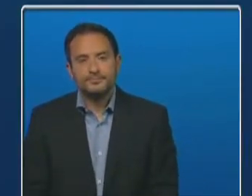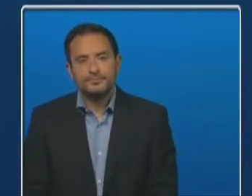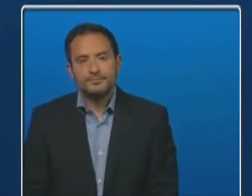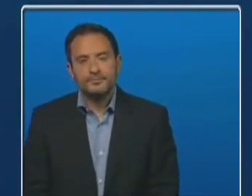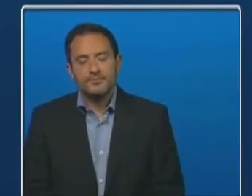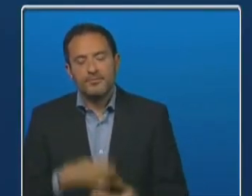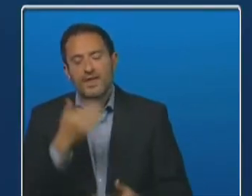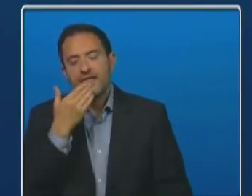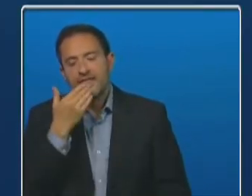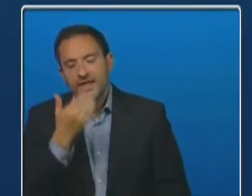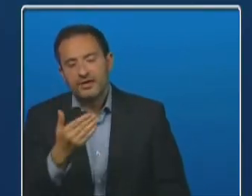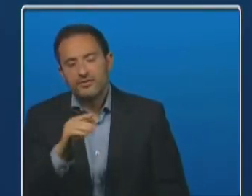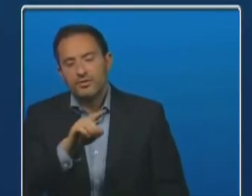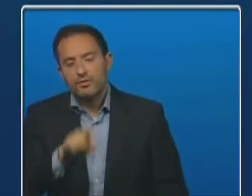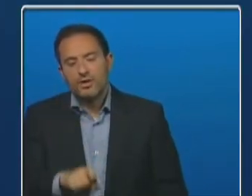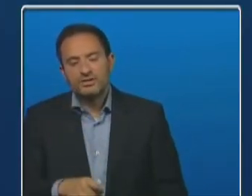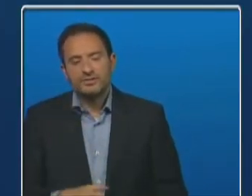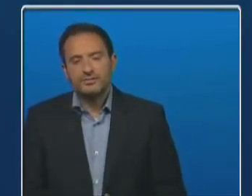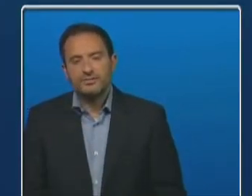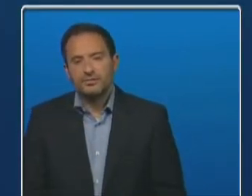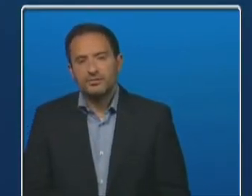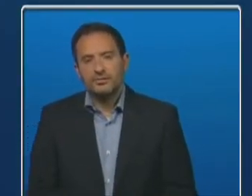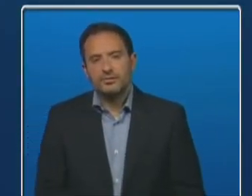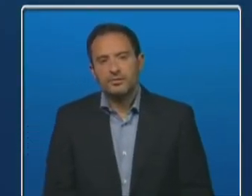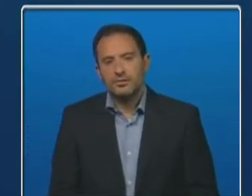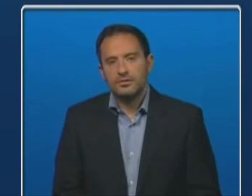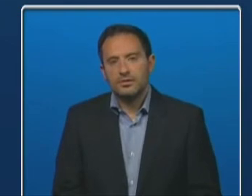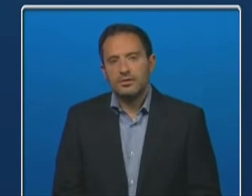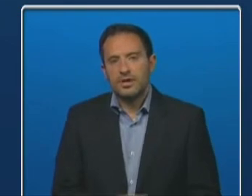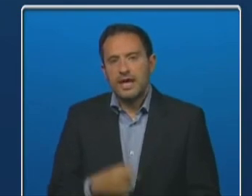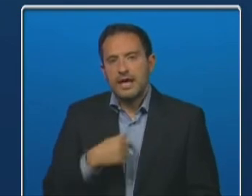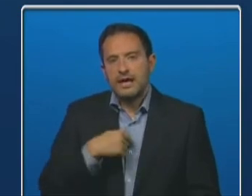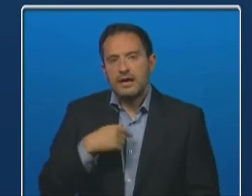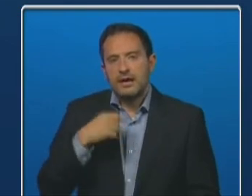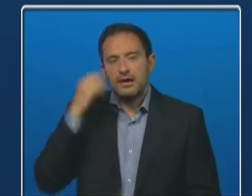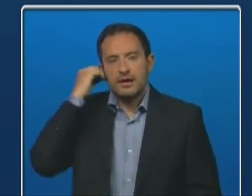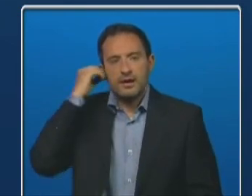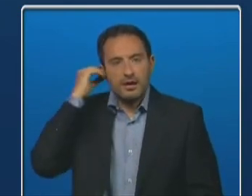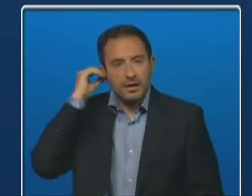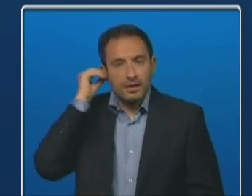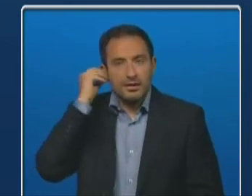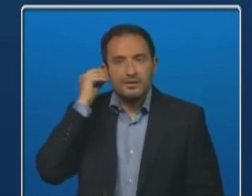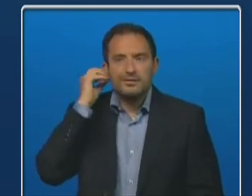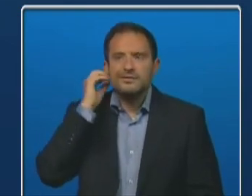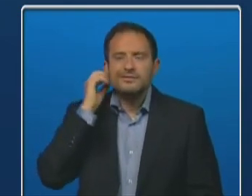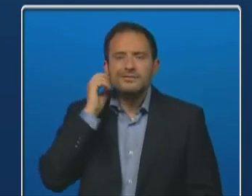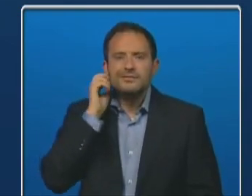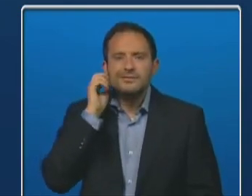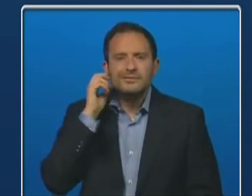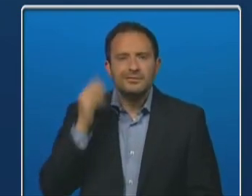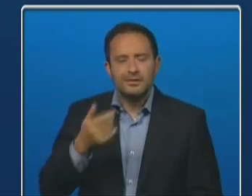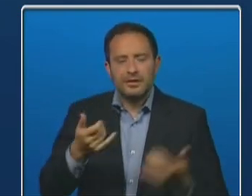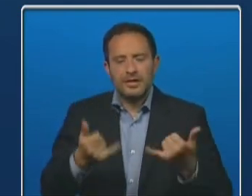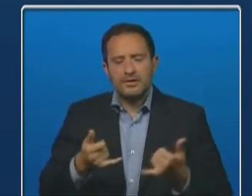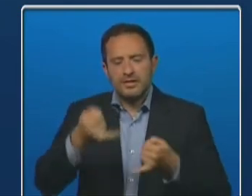Thanks for that question and thanks for that response, Karen. Operator, I think we're going to go and take our last question.